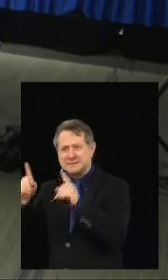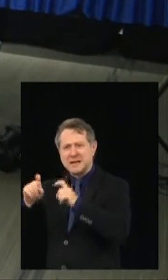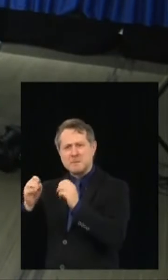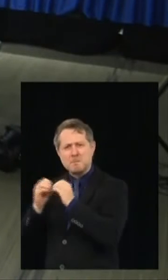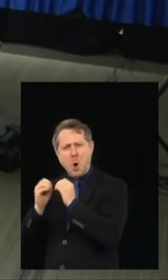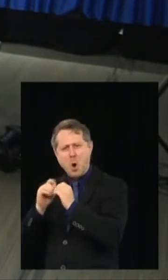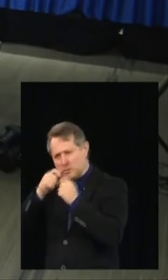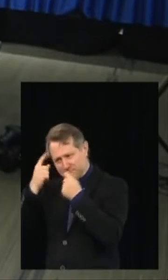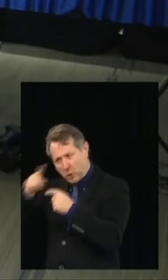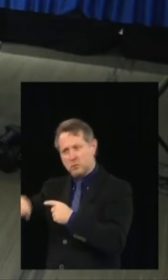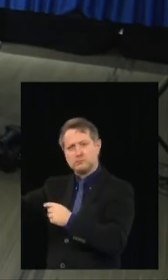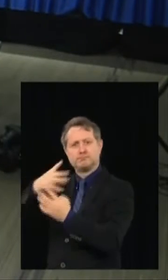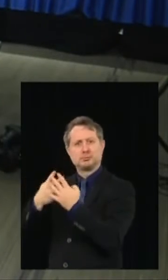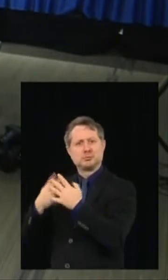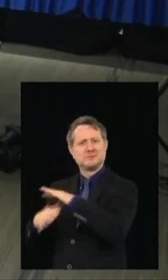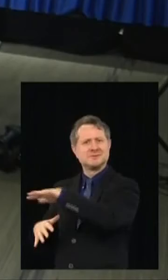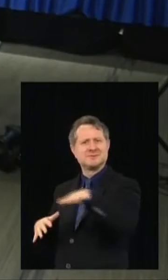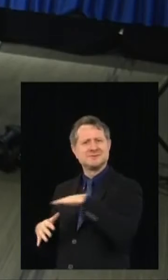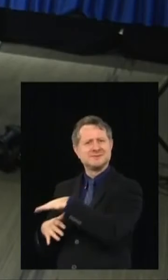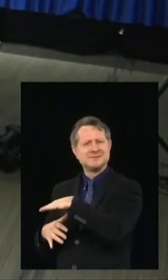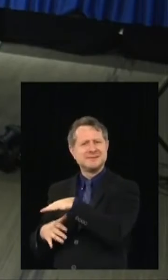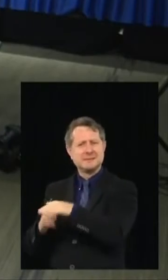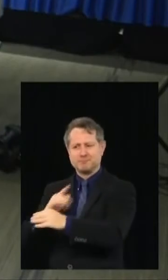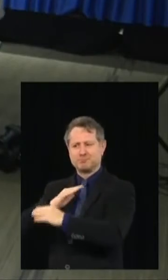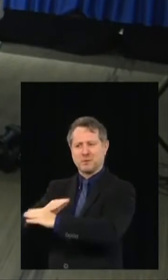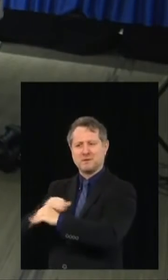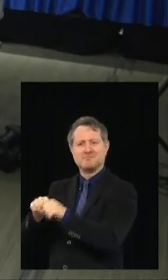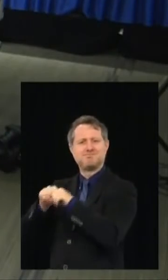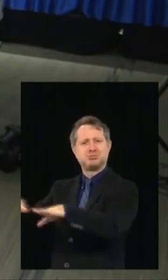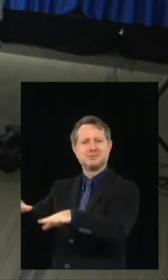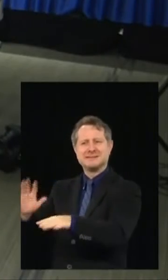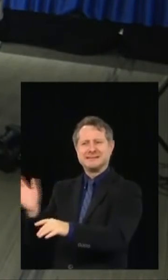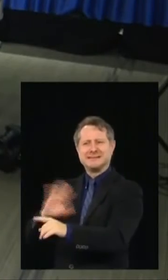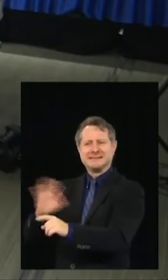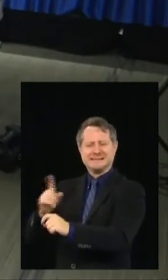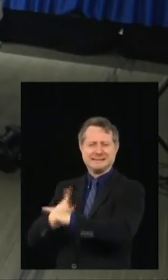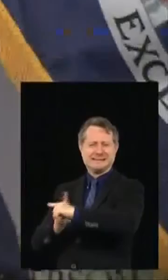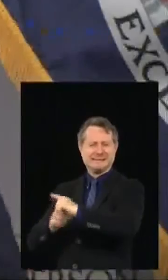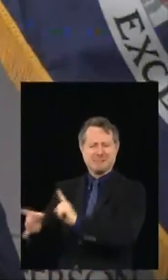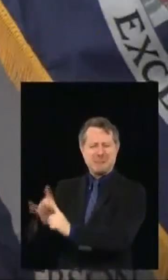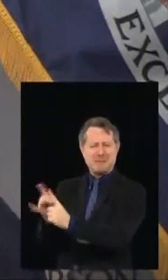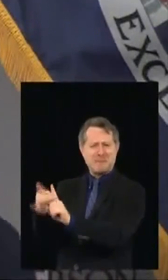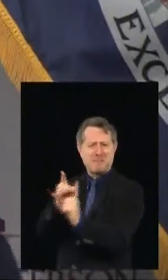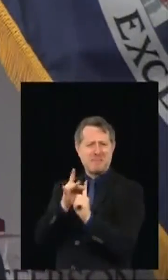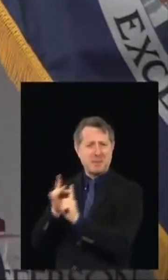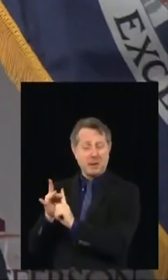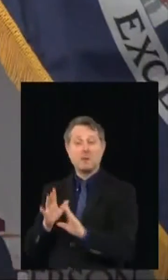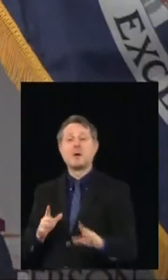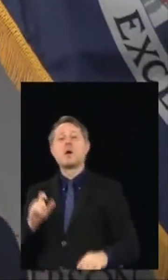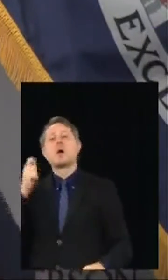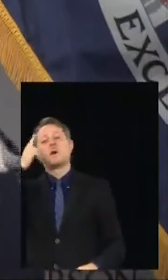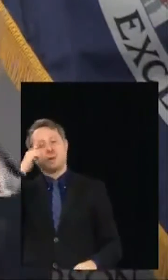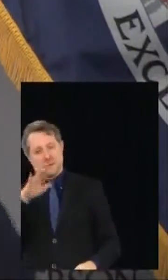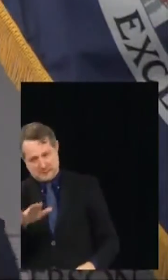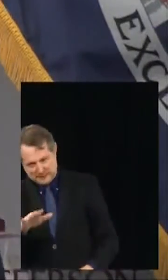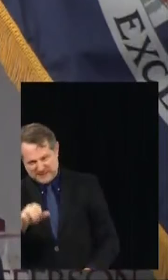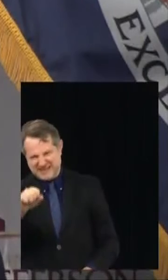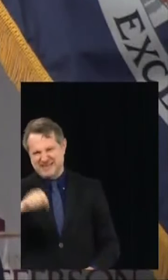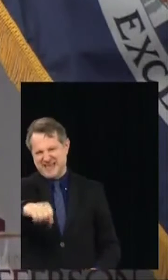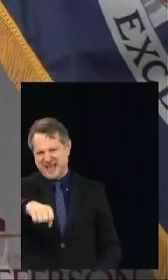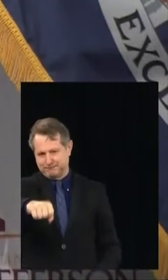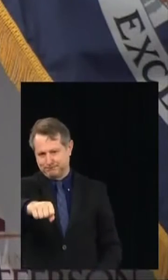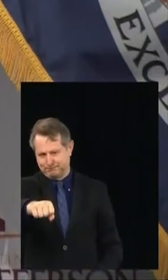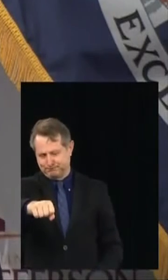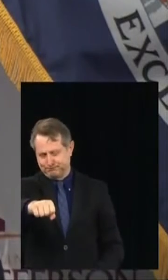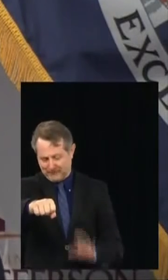prevent further outbreaks in the prison population? Yeah, And just